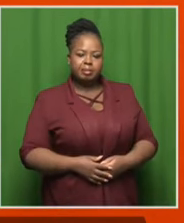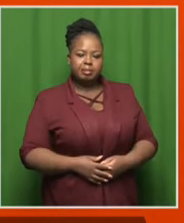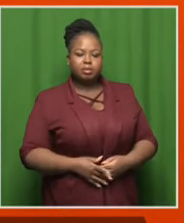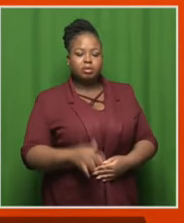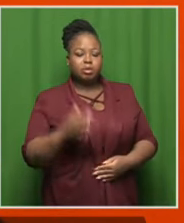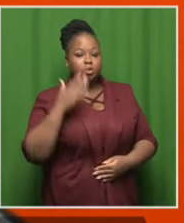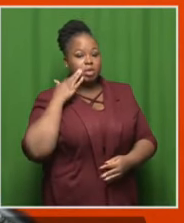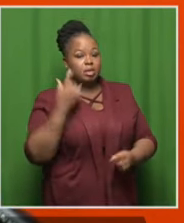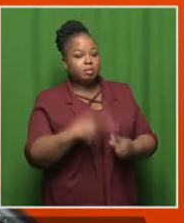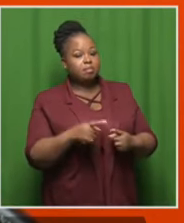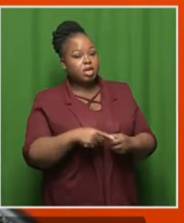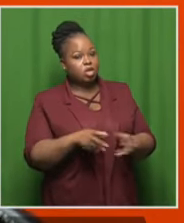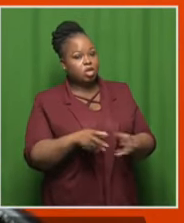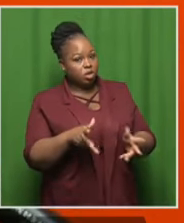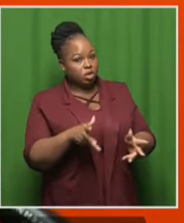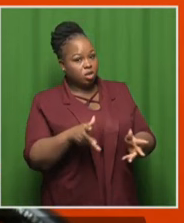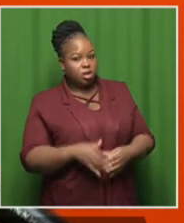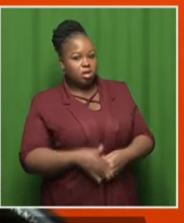playing soccer, you could see there